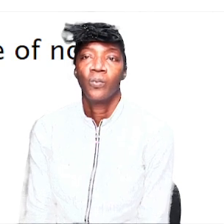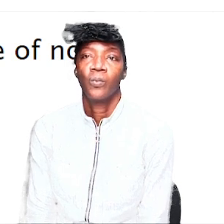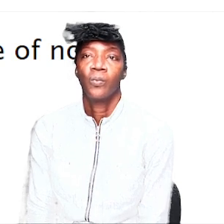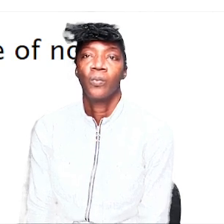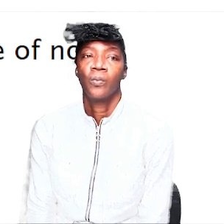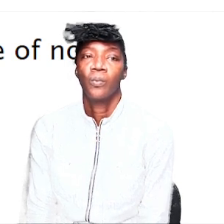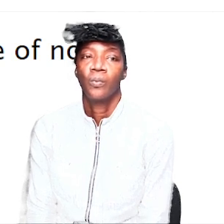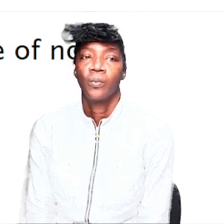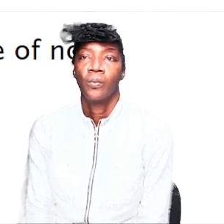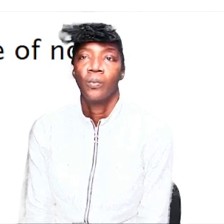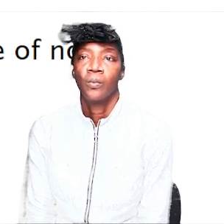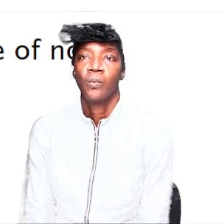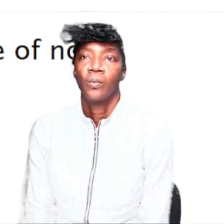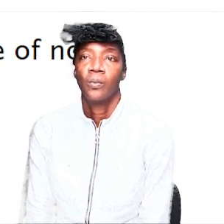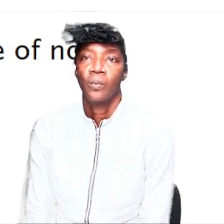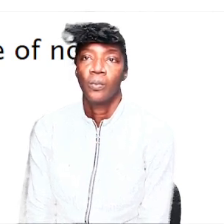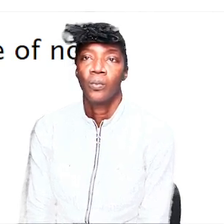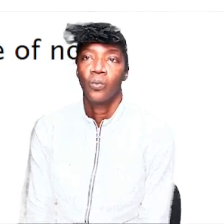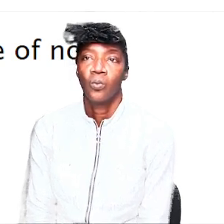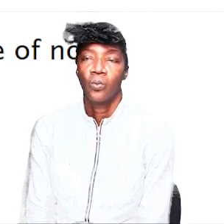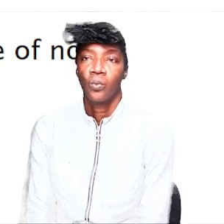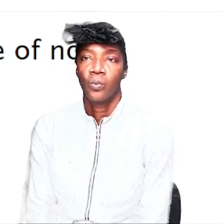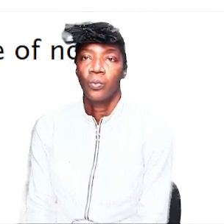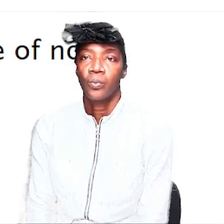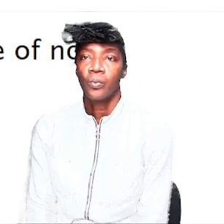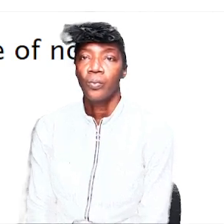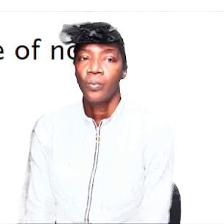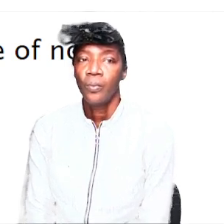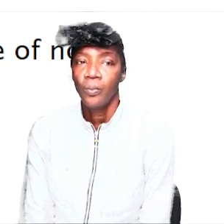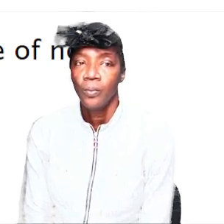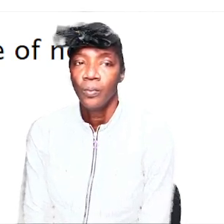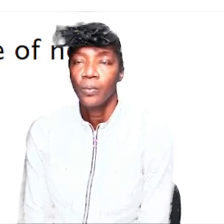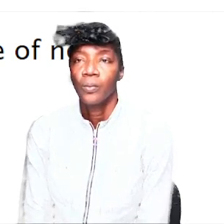So let's look now at this slide.